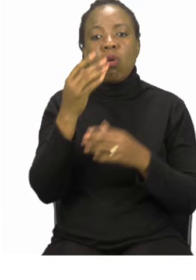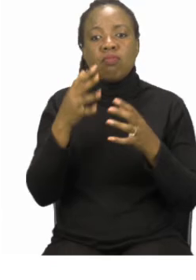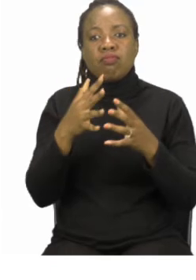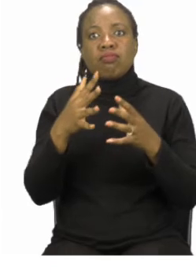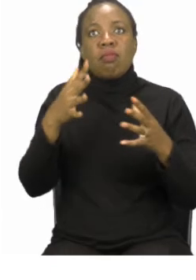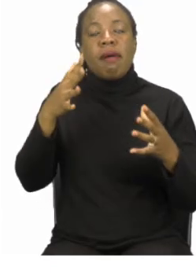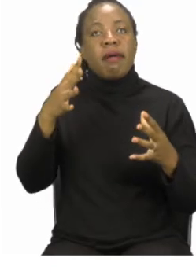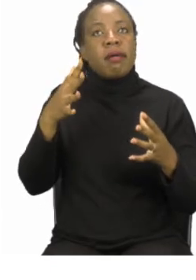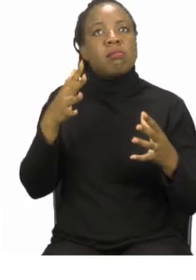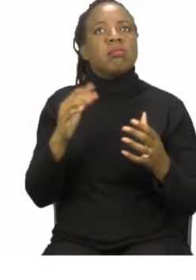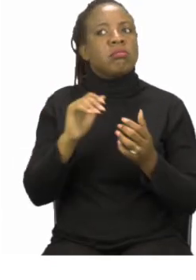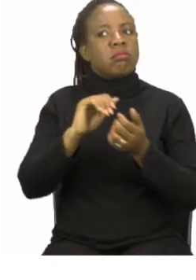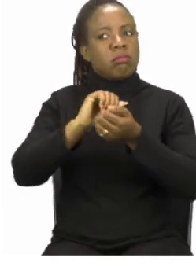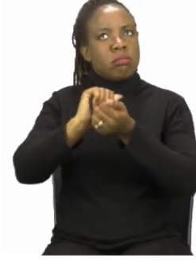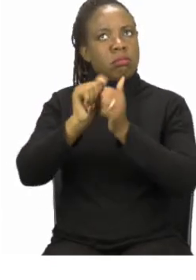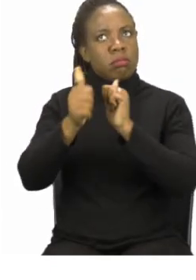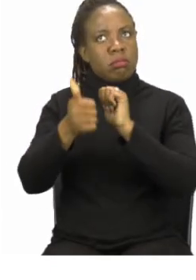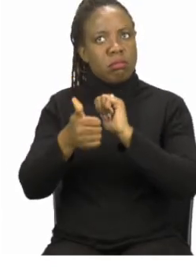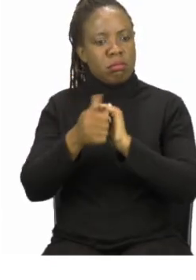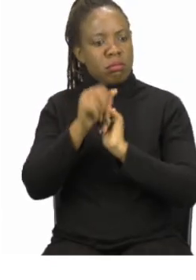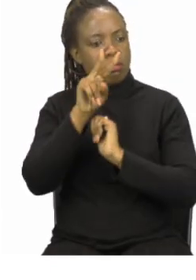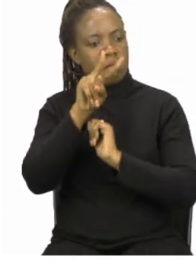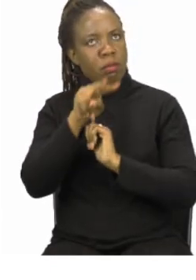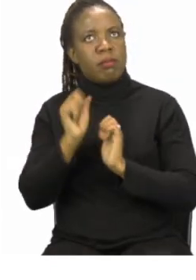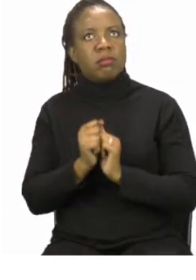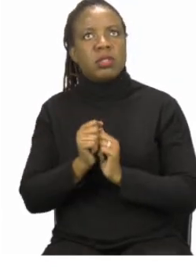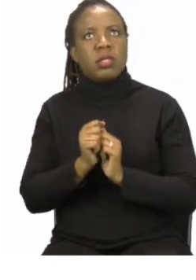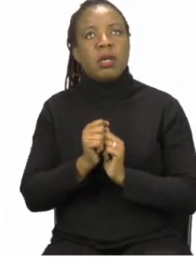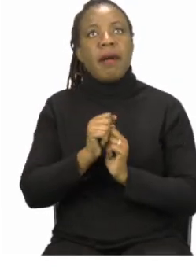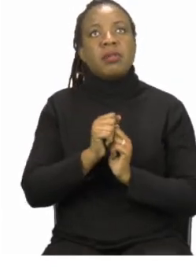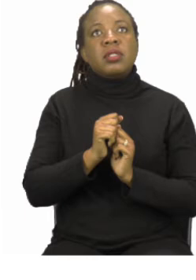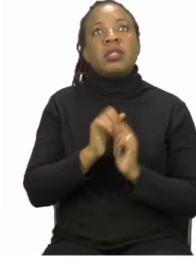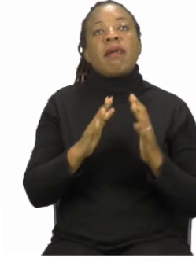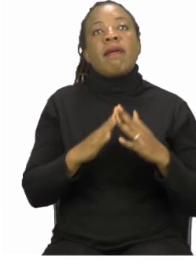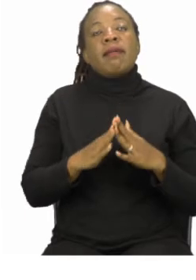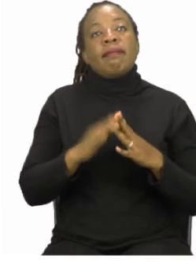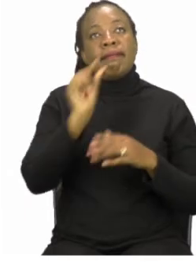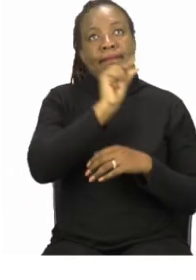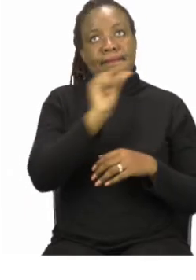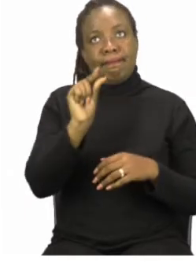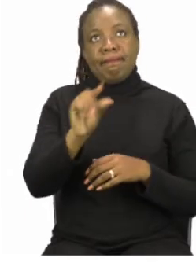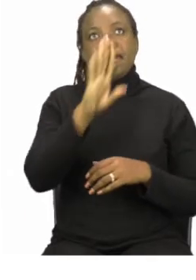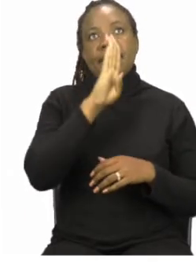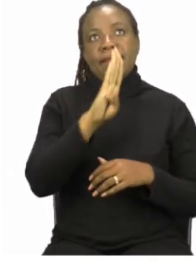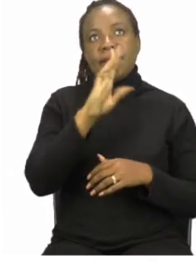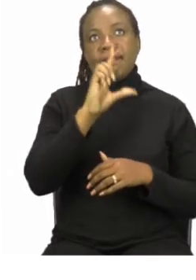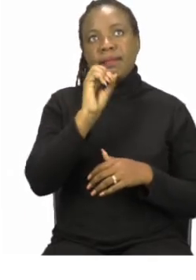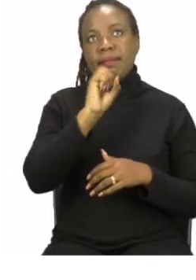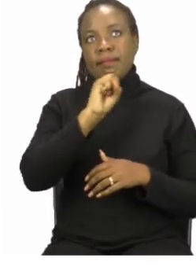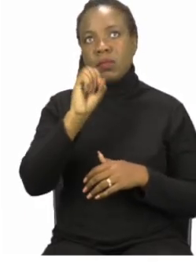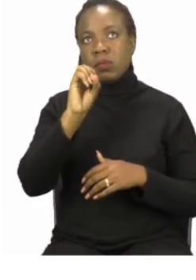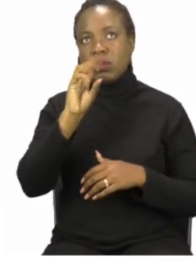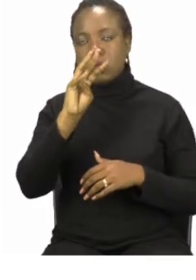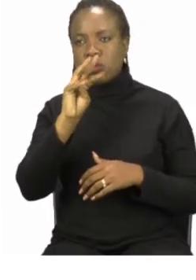well. The word blossom means to produce flowers in a large group.